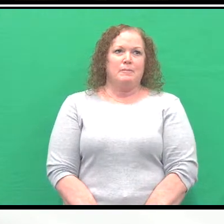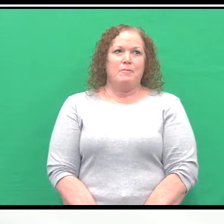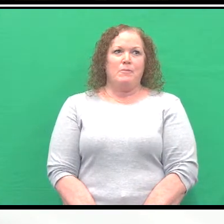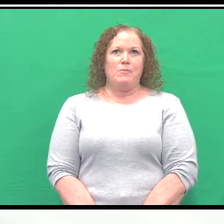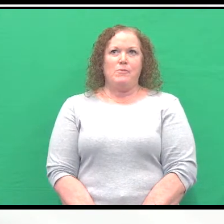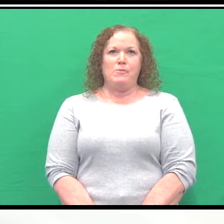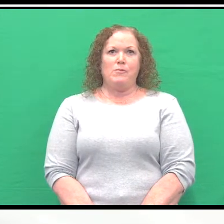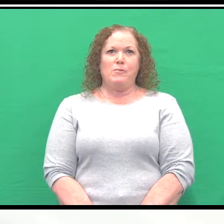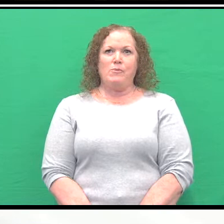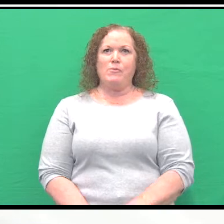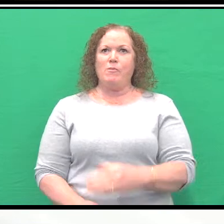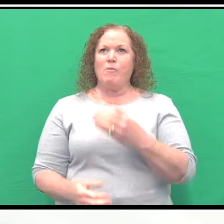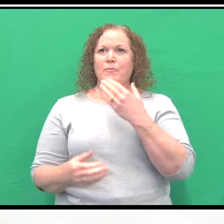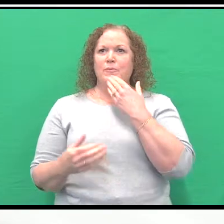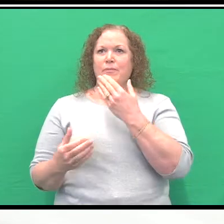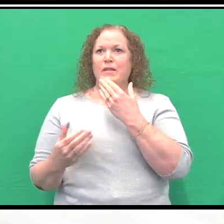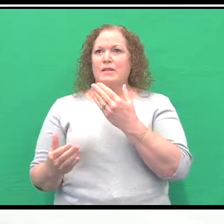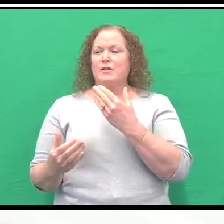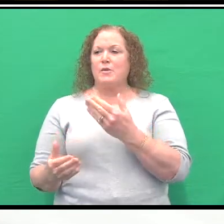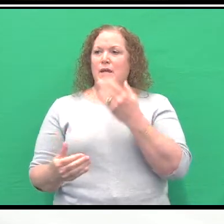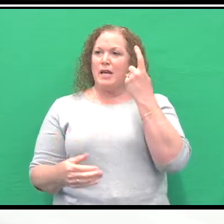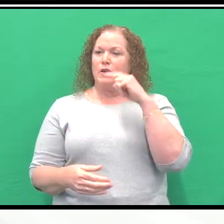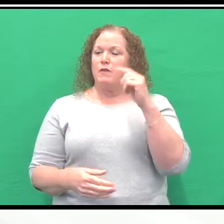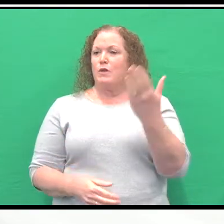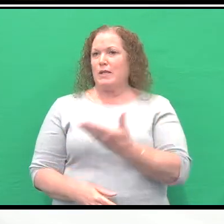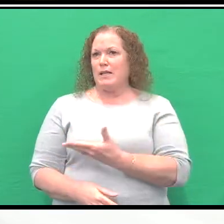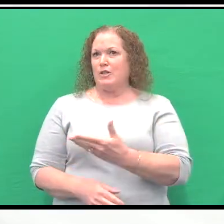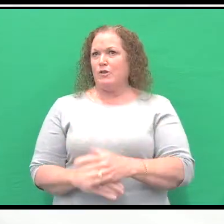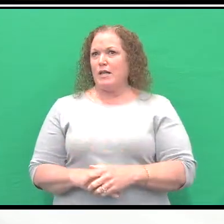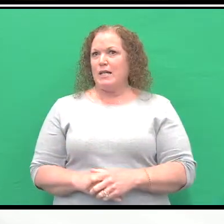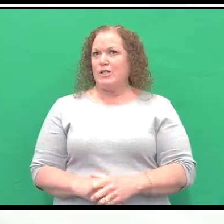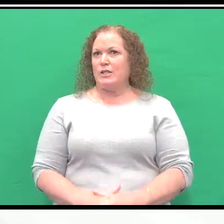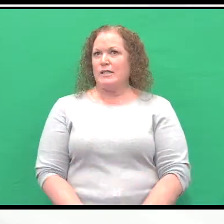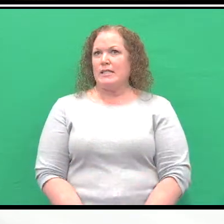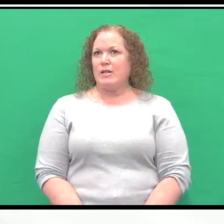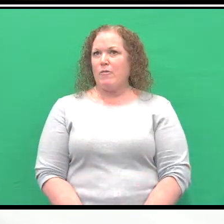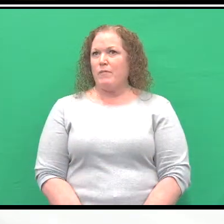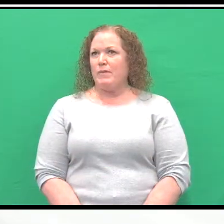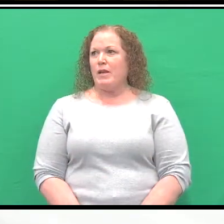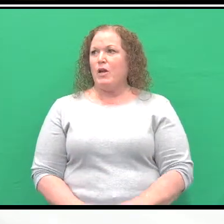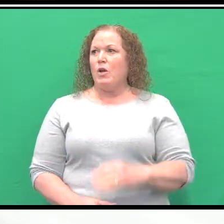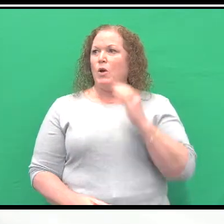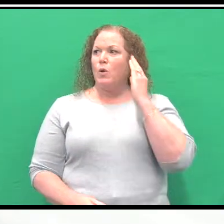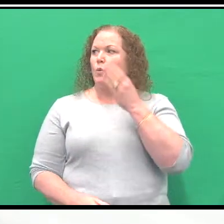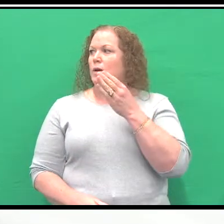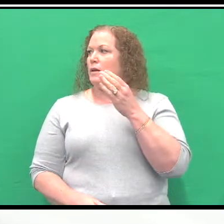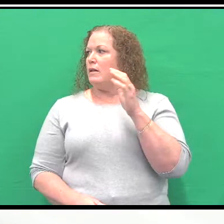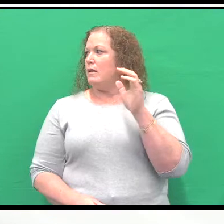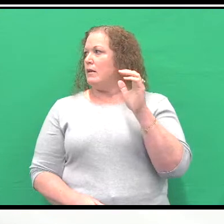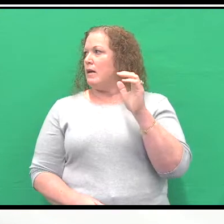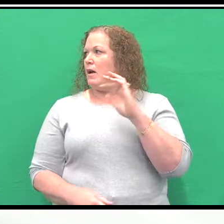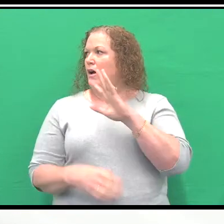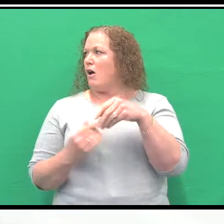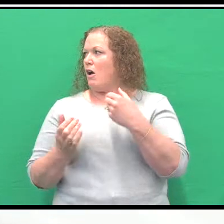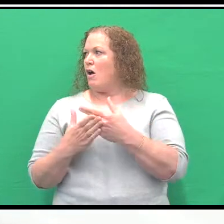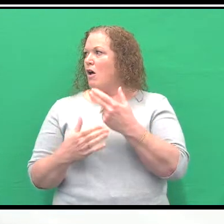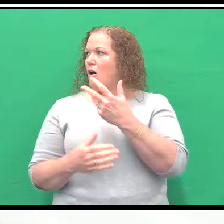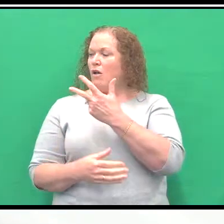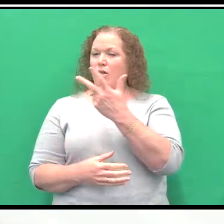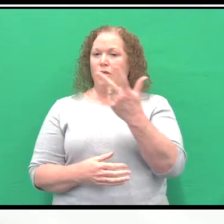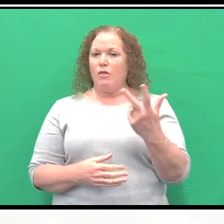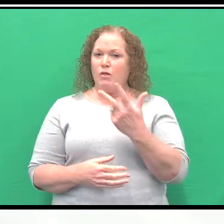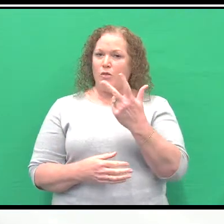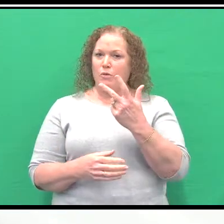Well, thank you to Laura and Juanita for those introductions. Will Audrea Ballesteros, Felicity Ray Woodson,